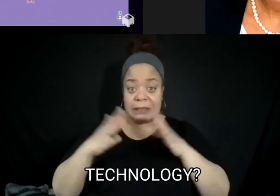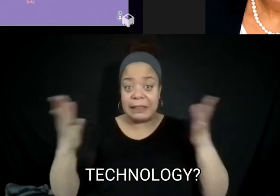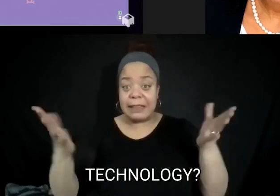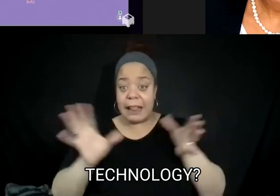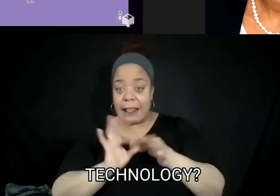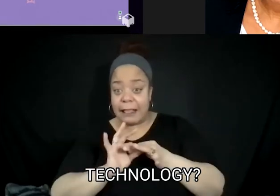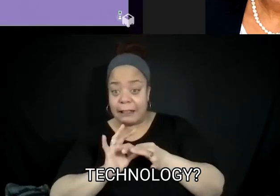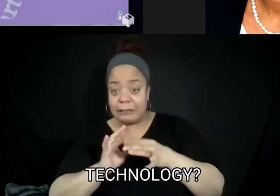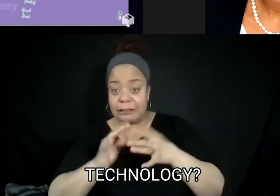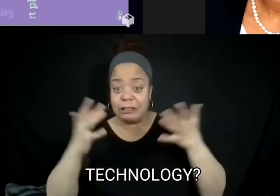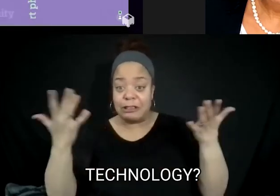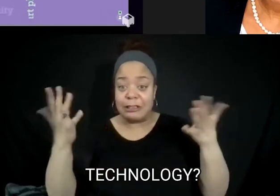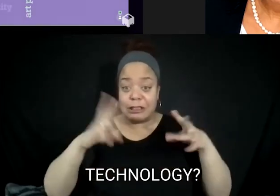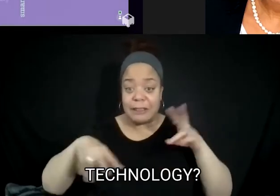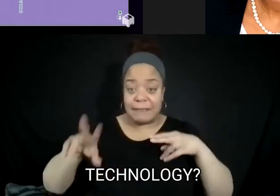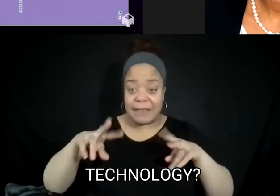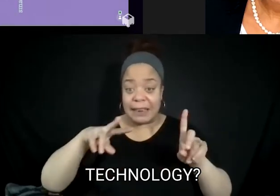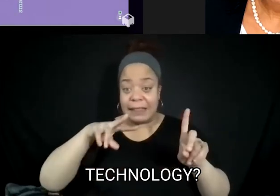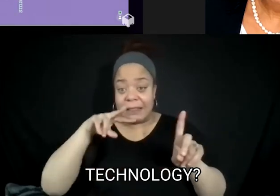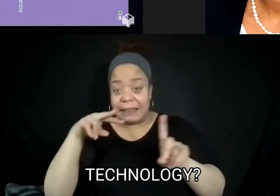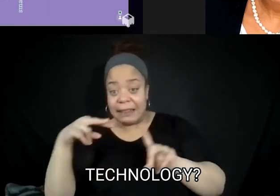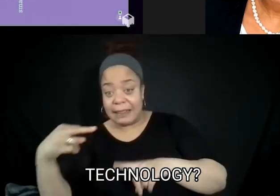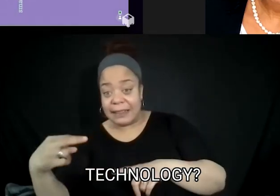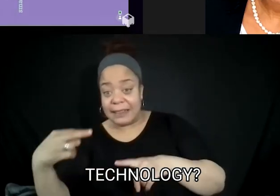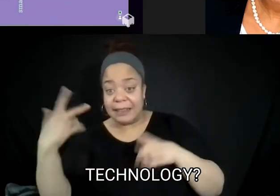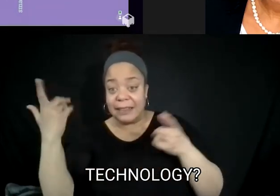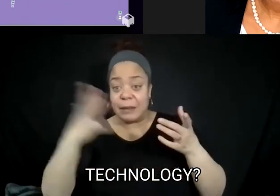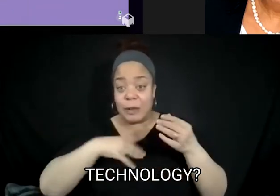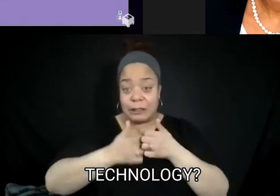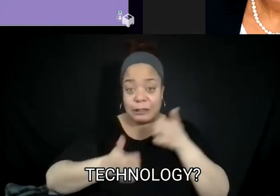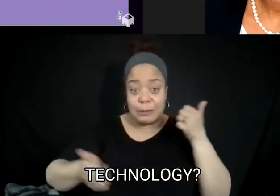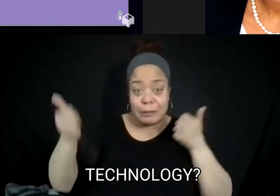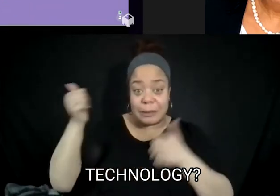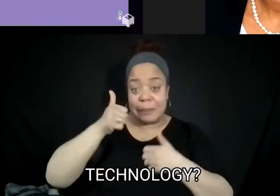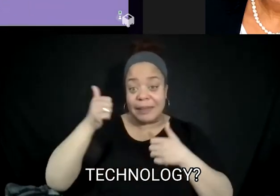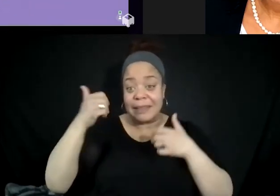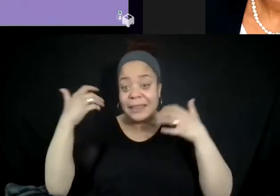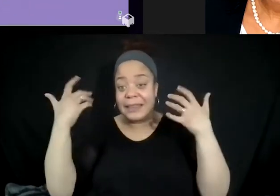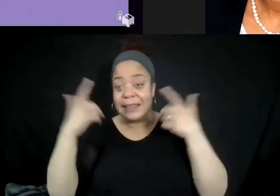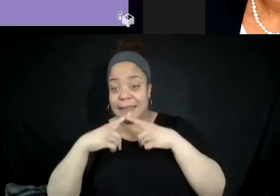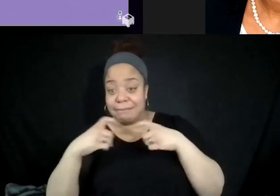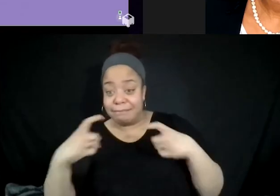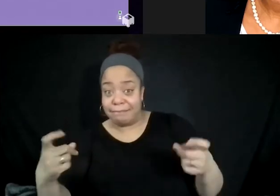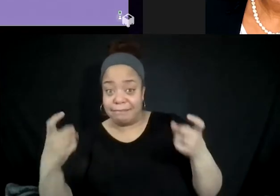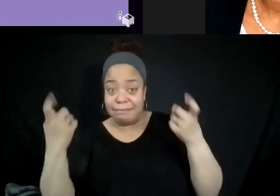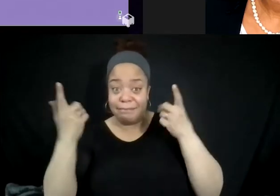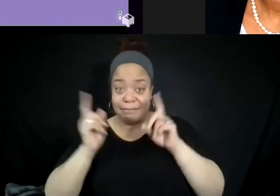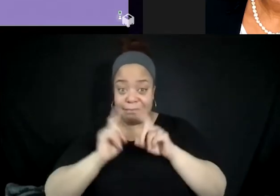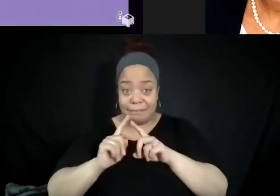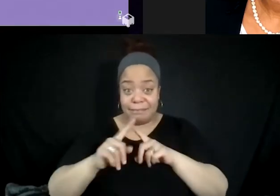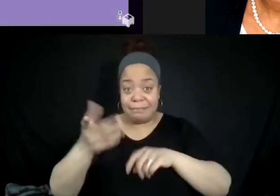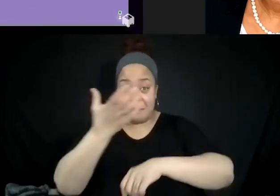Community, connection, power, surveillance. White supremacy, yeah.